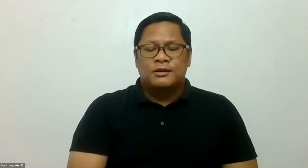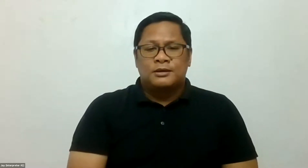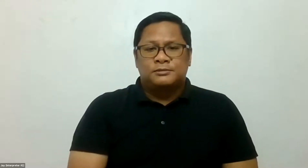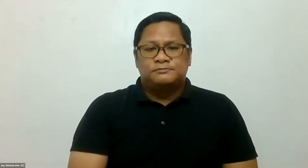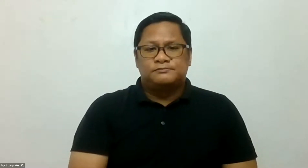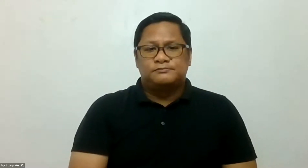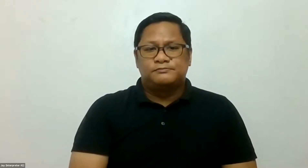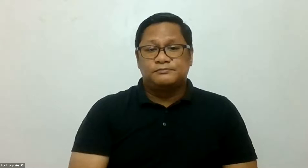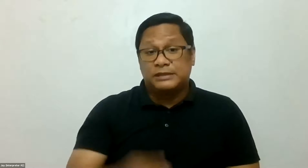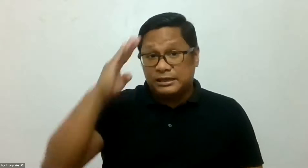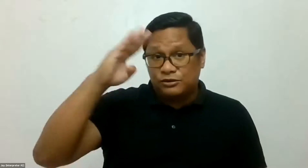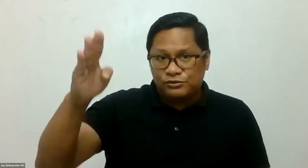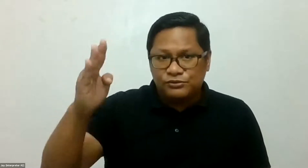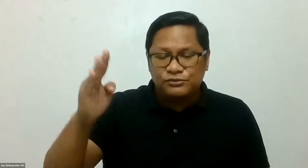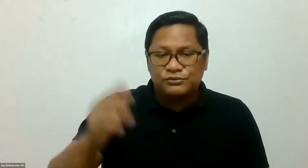Hello?